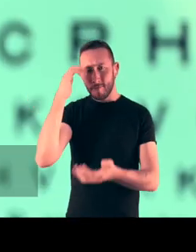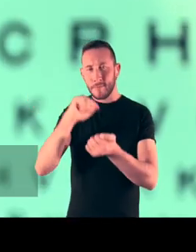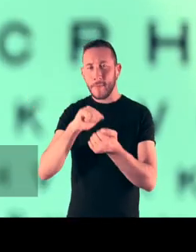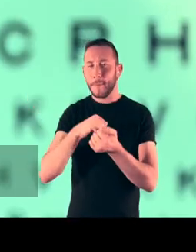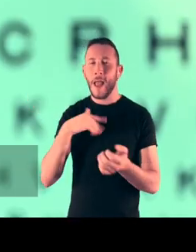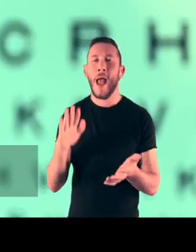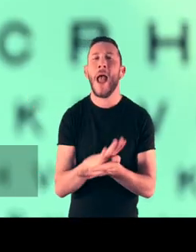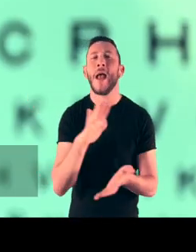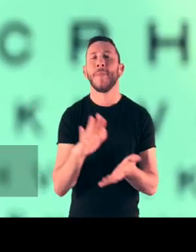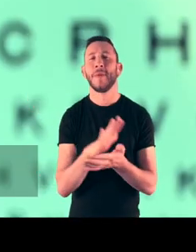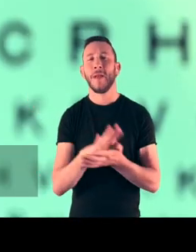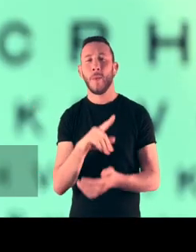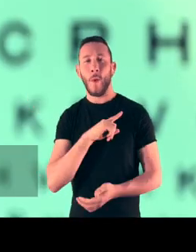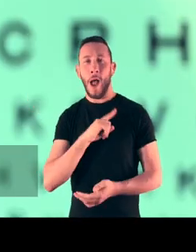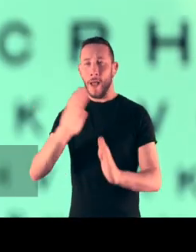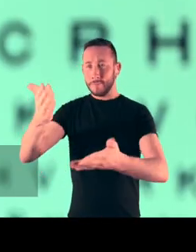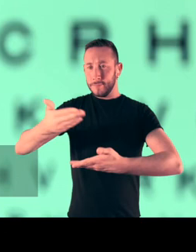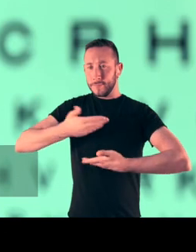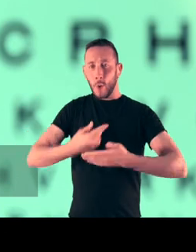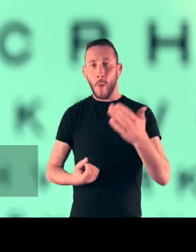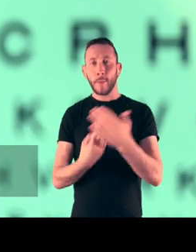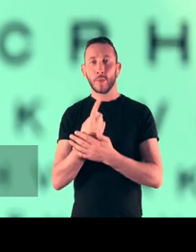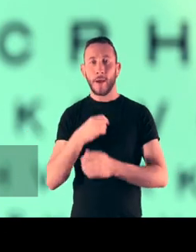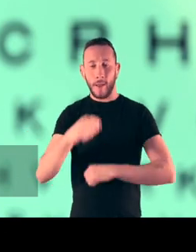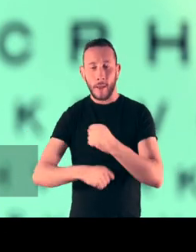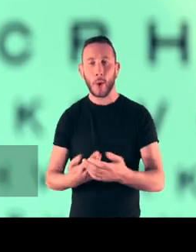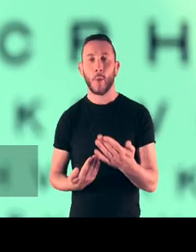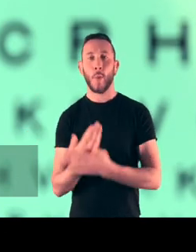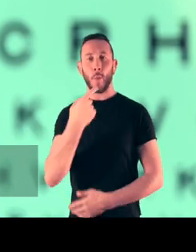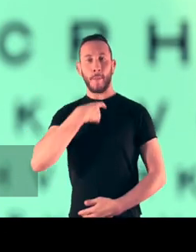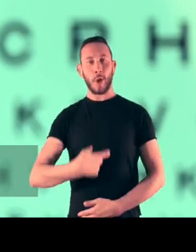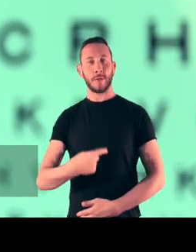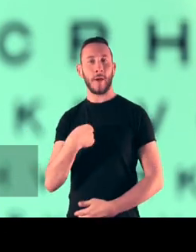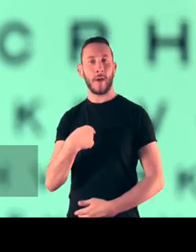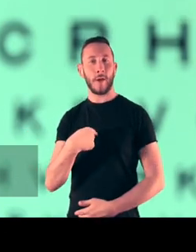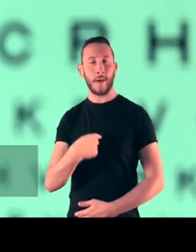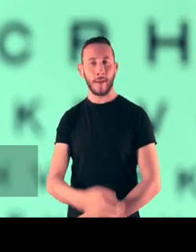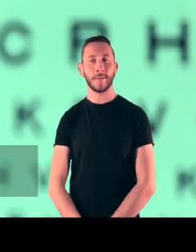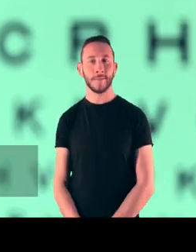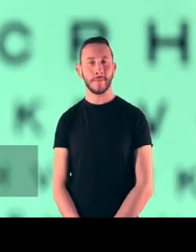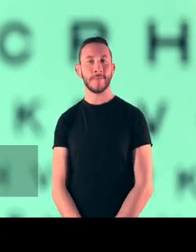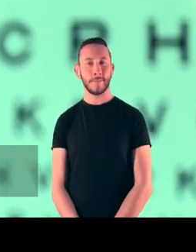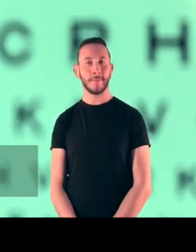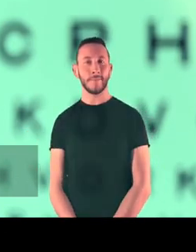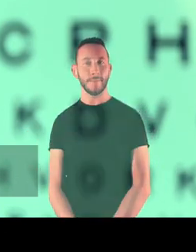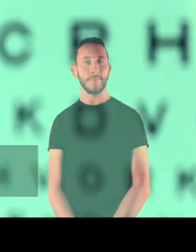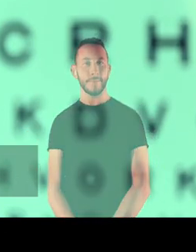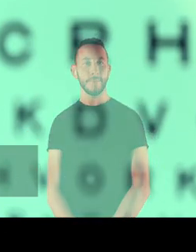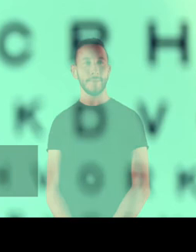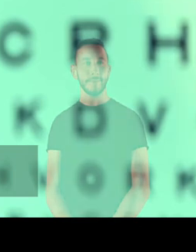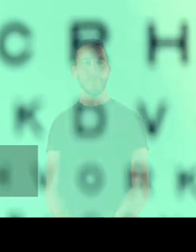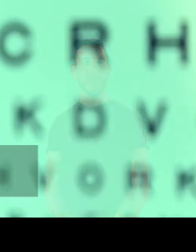And I just remember being so happy that I'd had that opportunity to become a